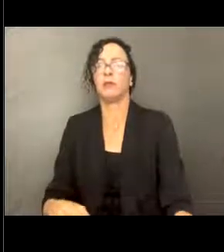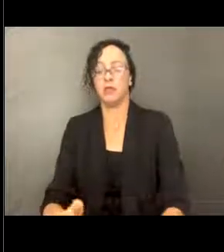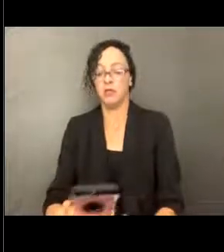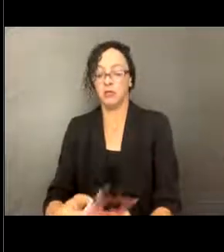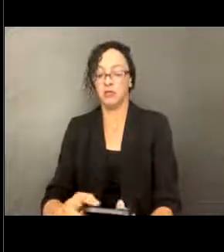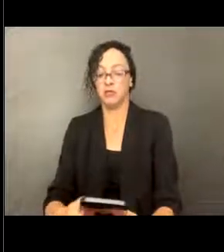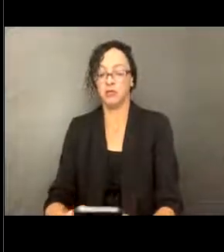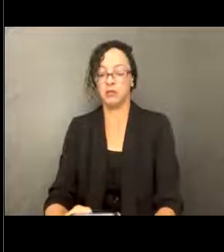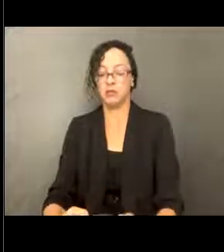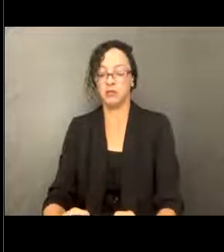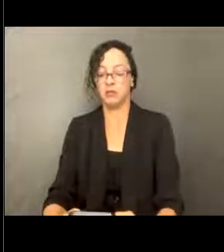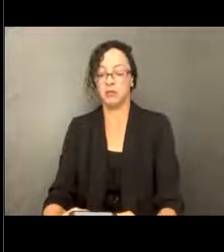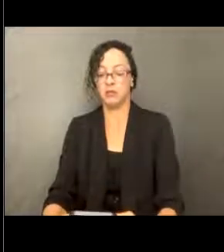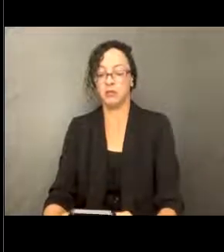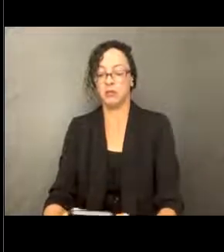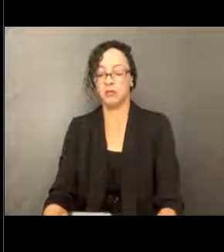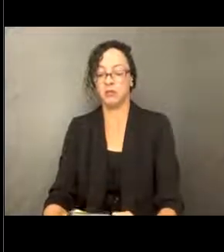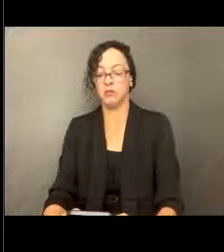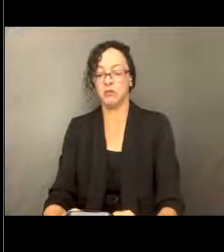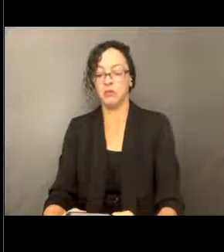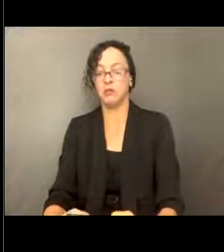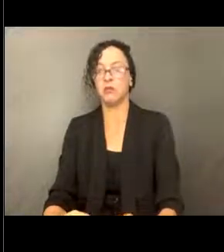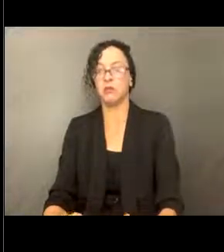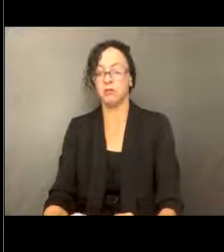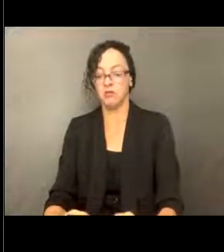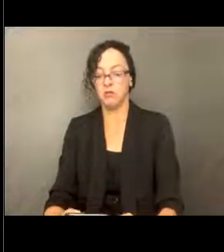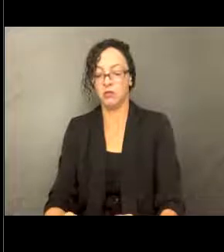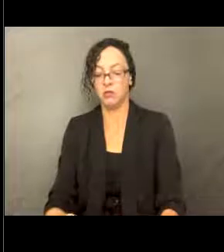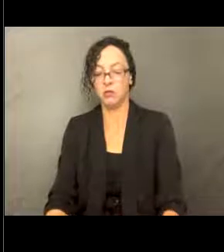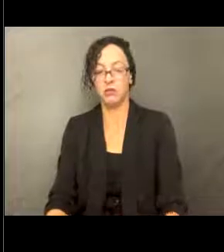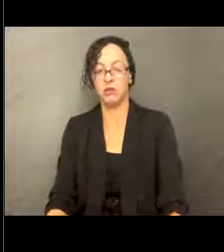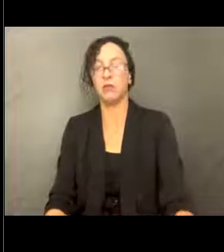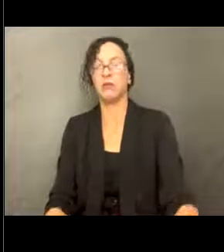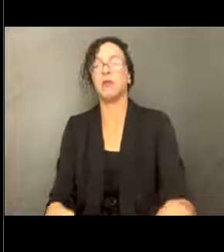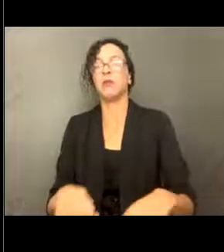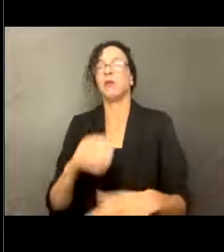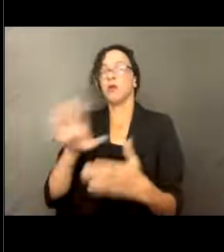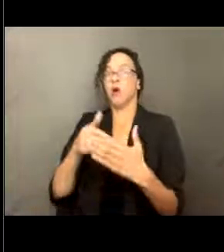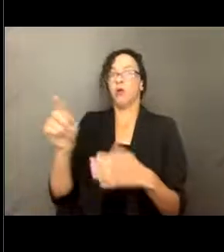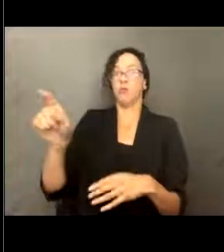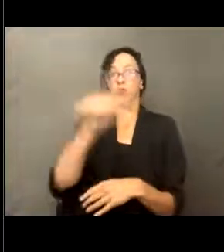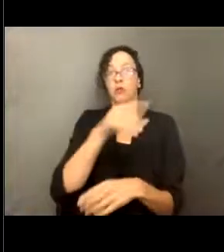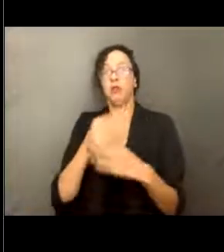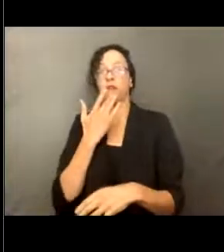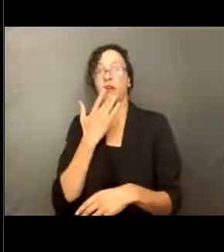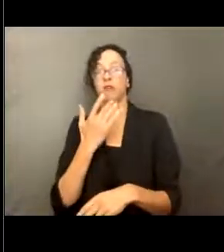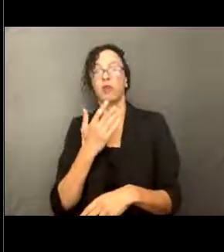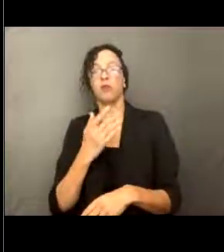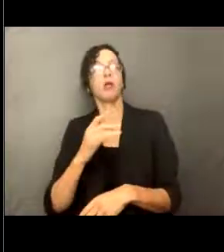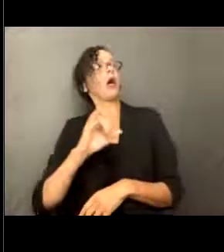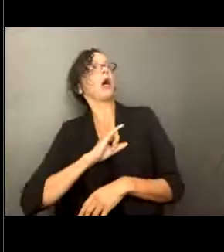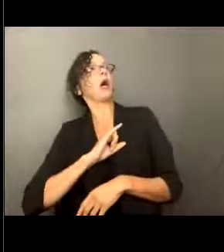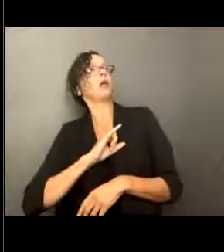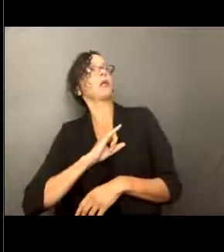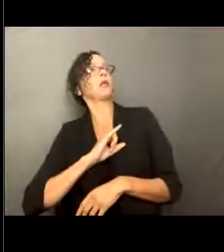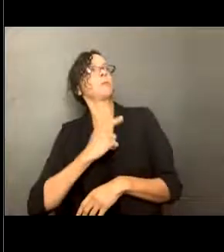Is that second, Davis? Okay. All those in favor? Aye.